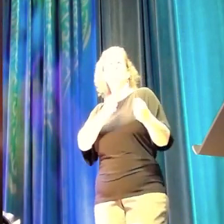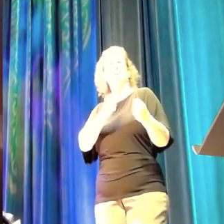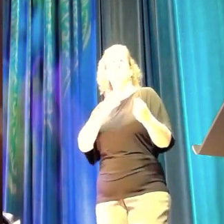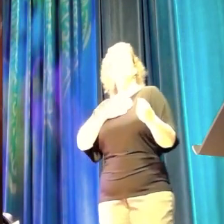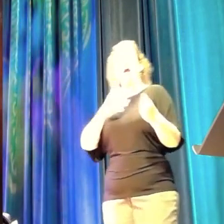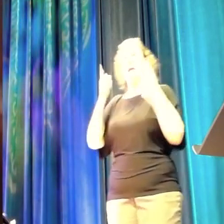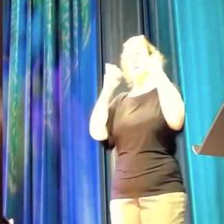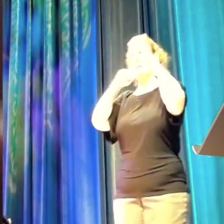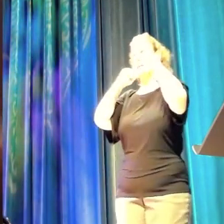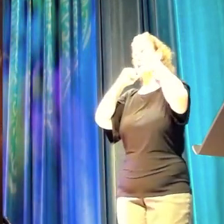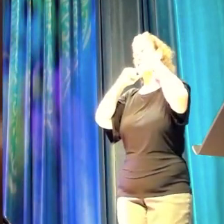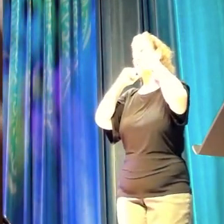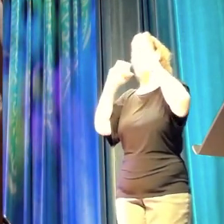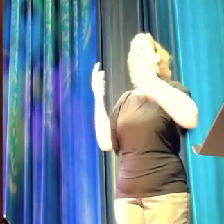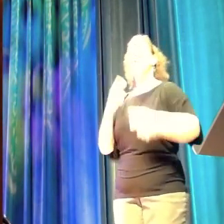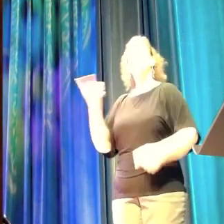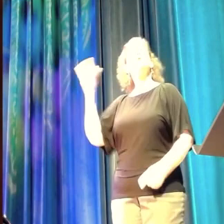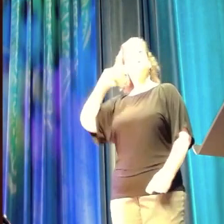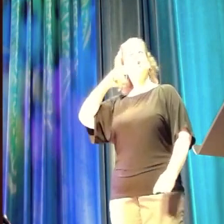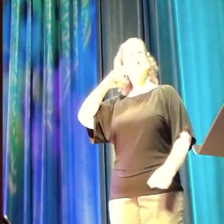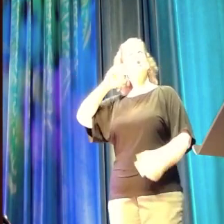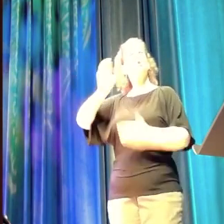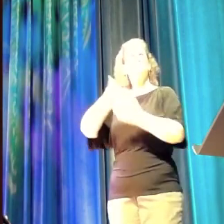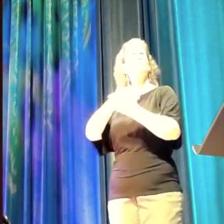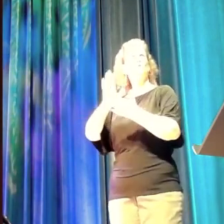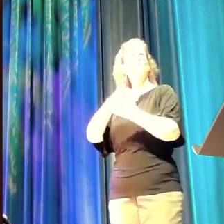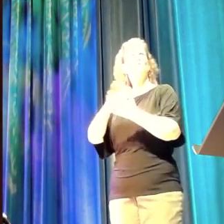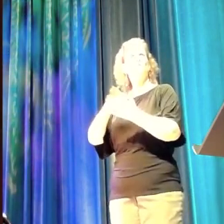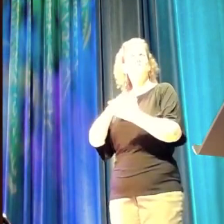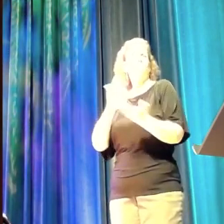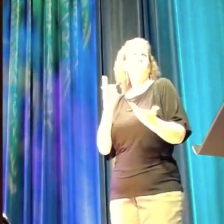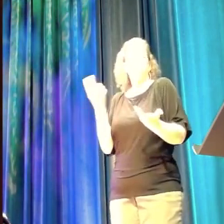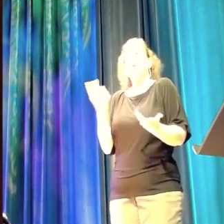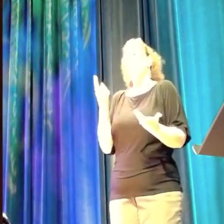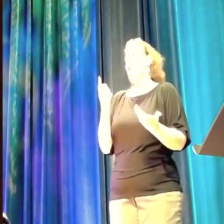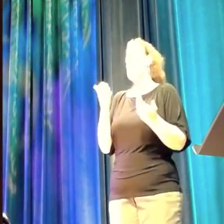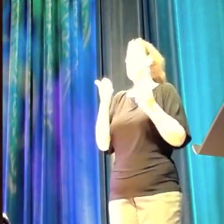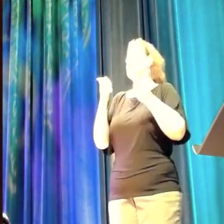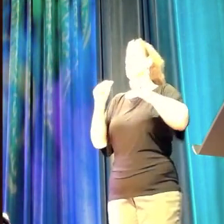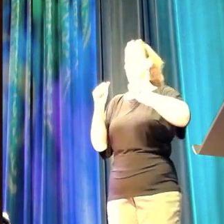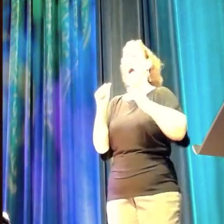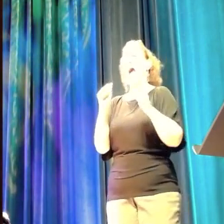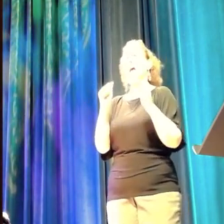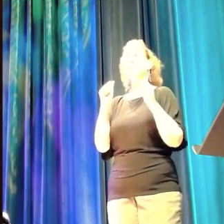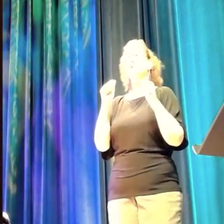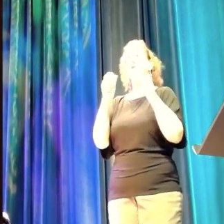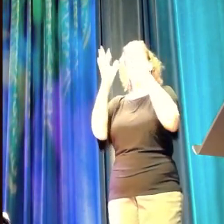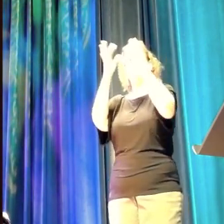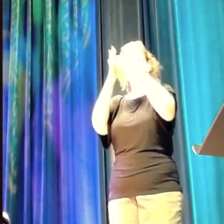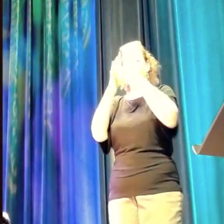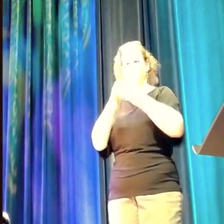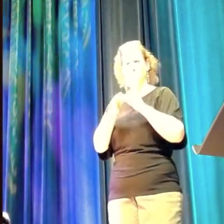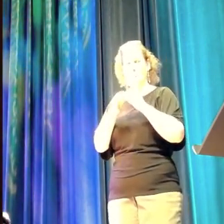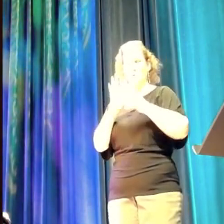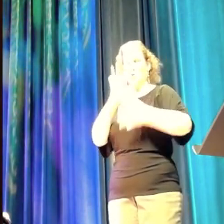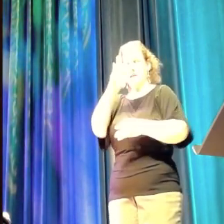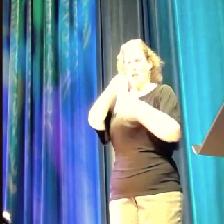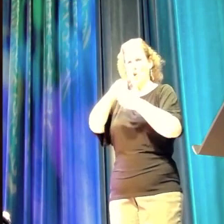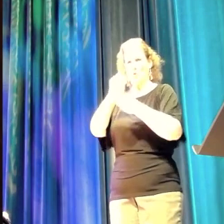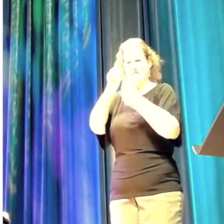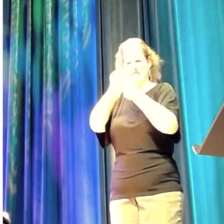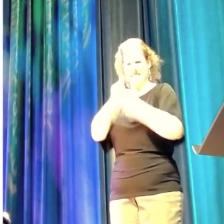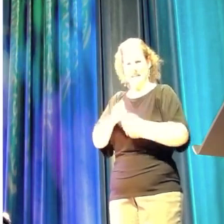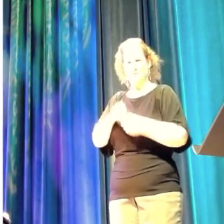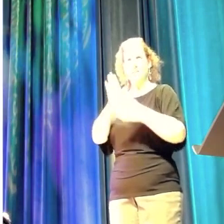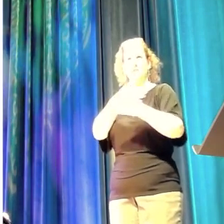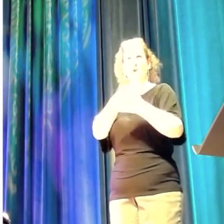ears. Now, I've always heard music and I've always tried to put details in songs, but now it's